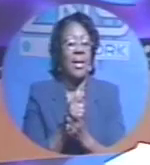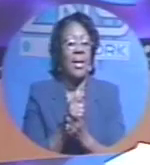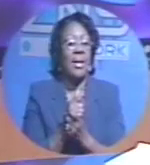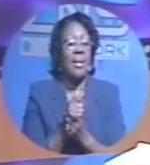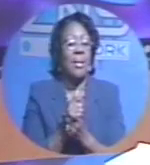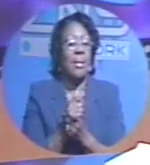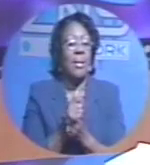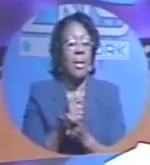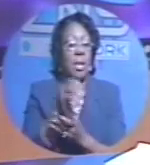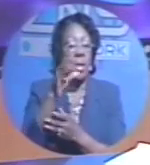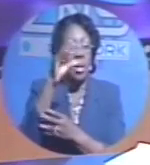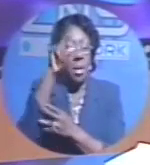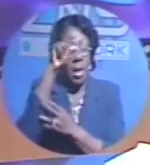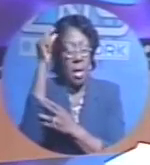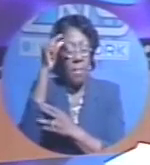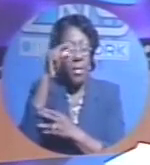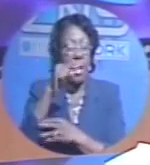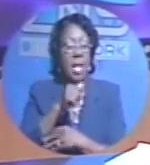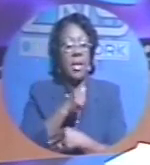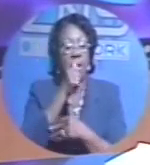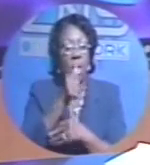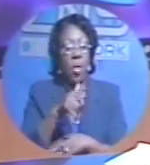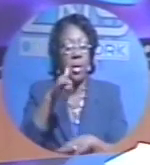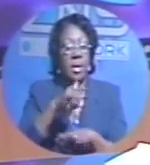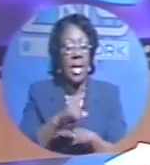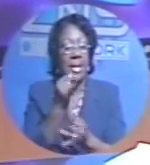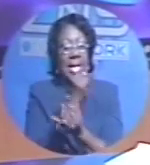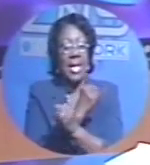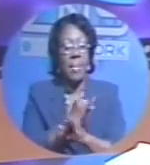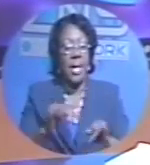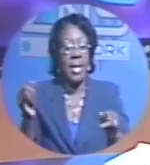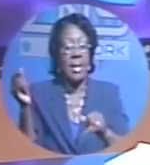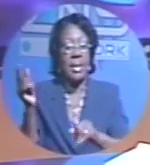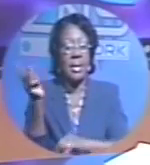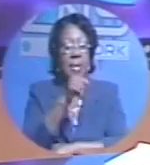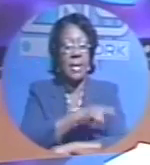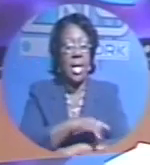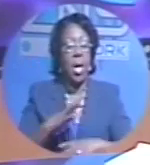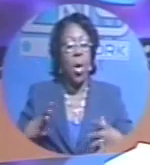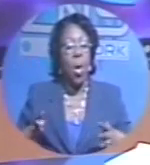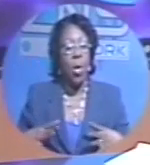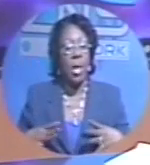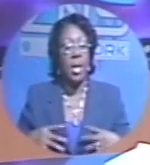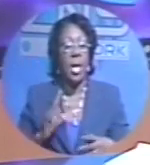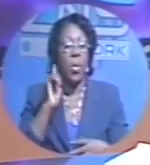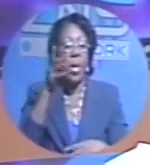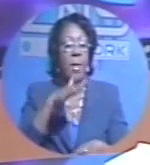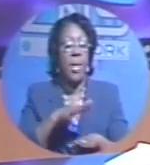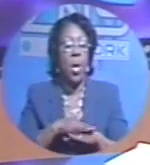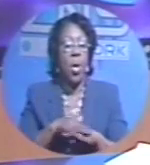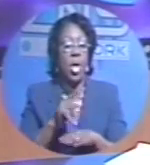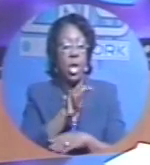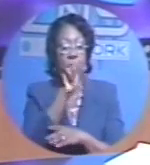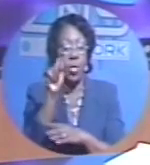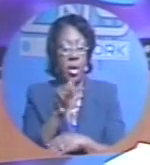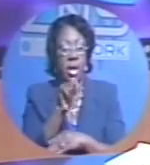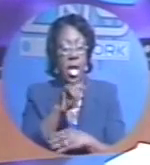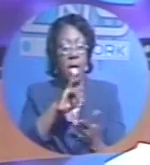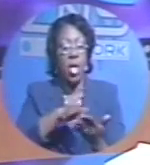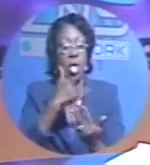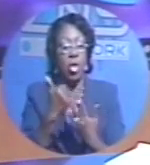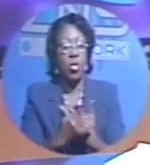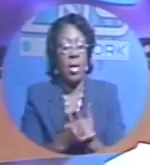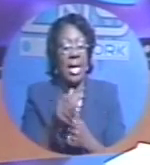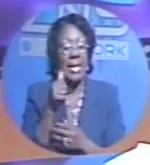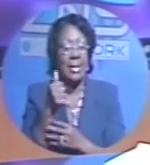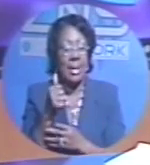The Cabinet Office has announced that the Independence Day holiday will be observed on Tuesday, July 10th. In a statement released today, the Cabinet